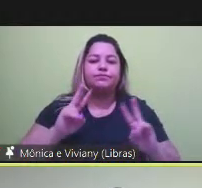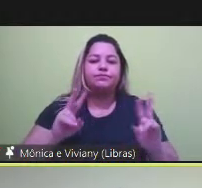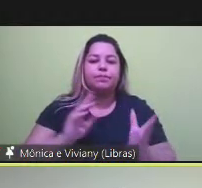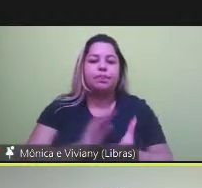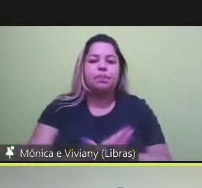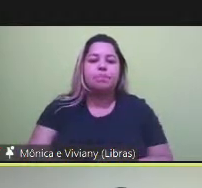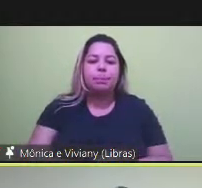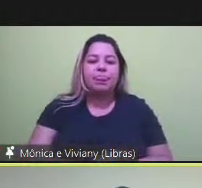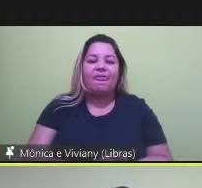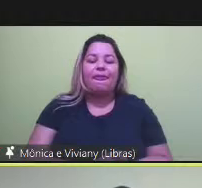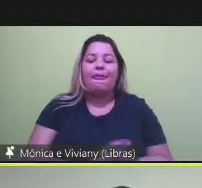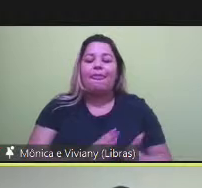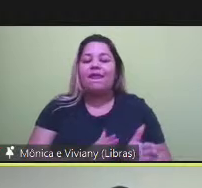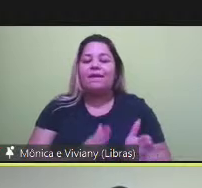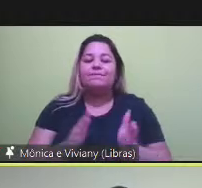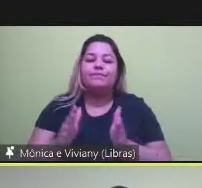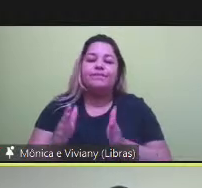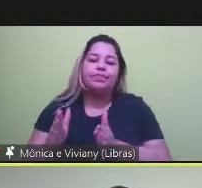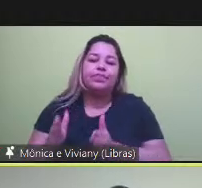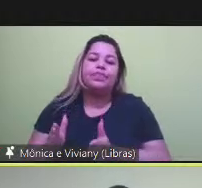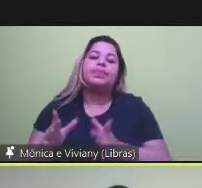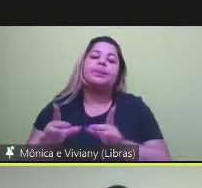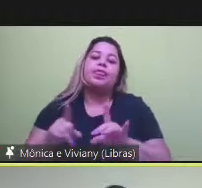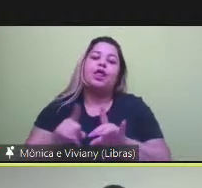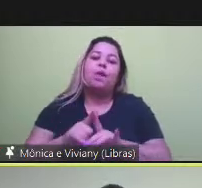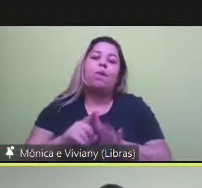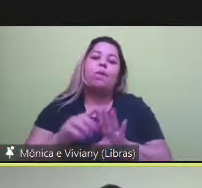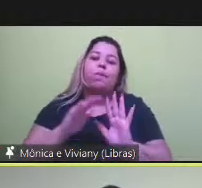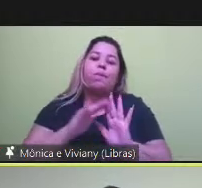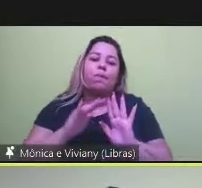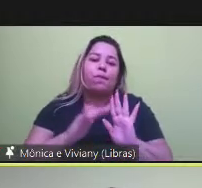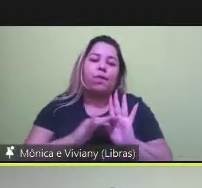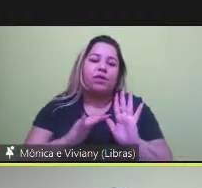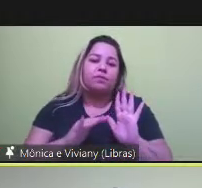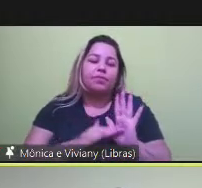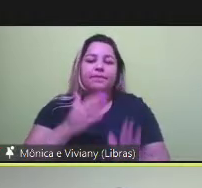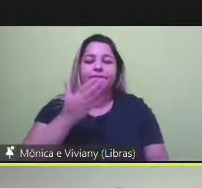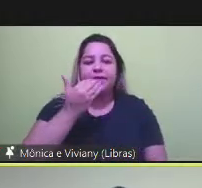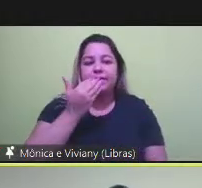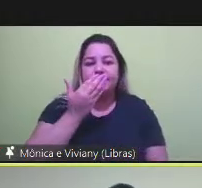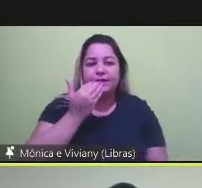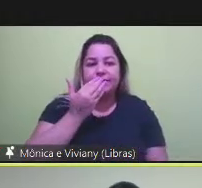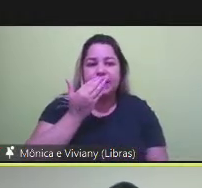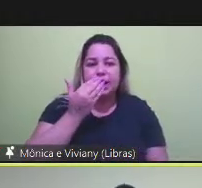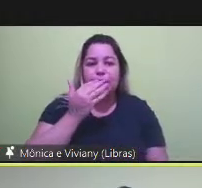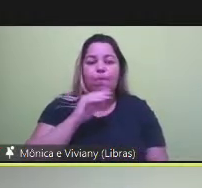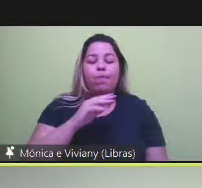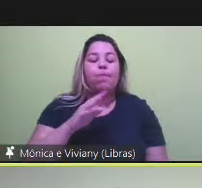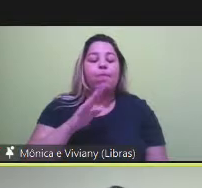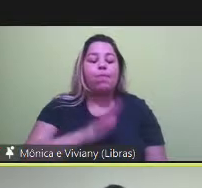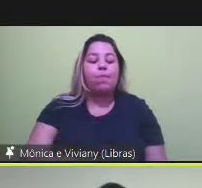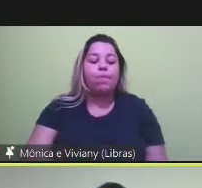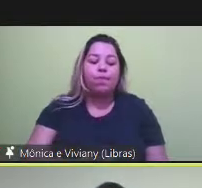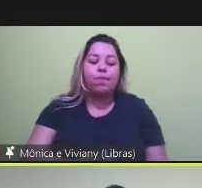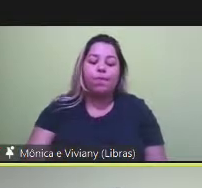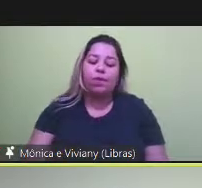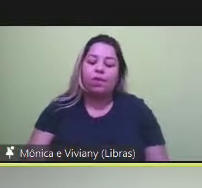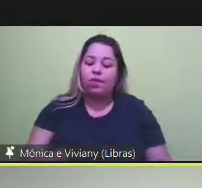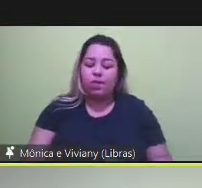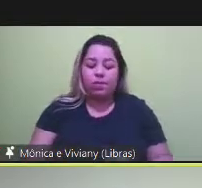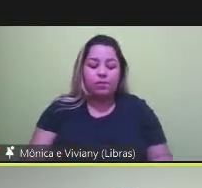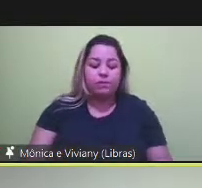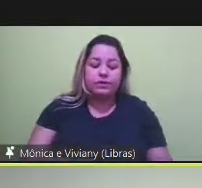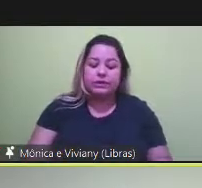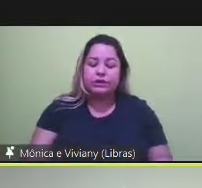plantations for you to see all the steps for this feeding. All children will